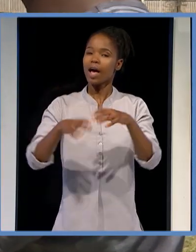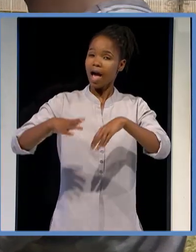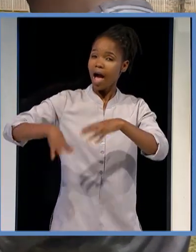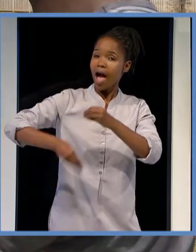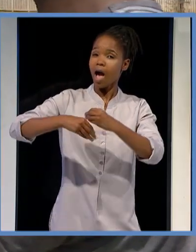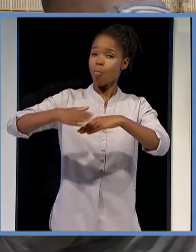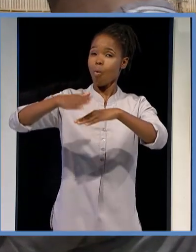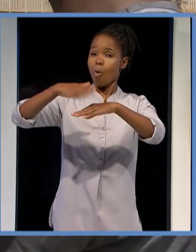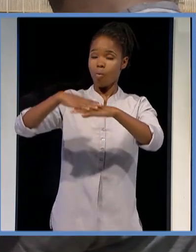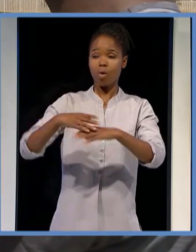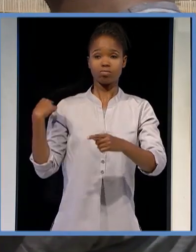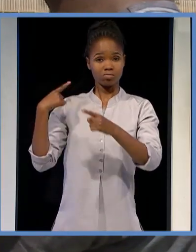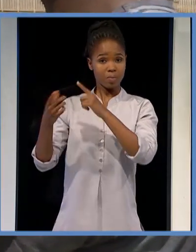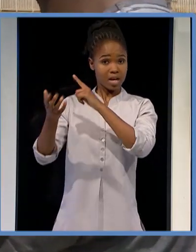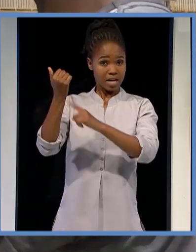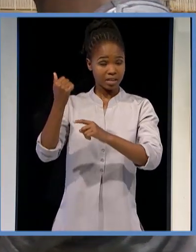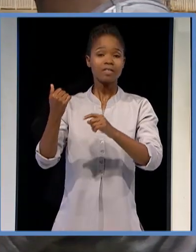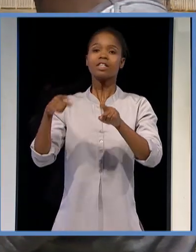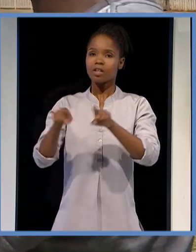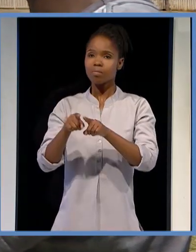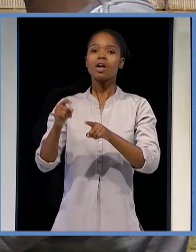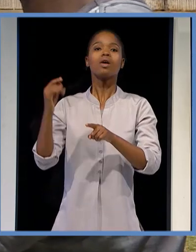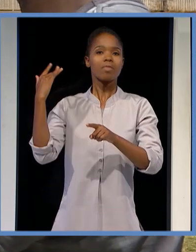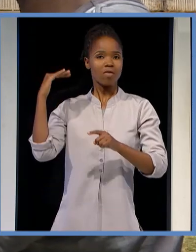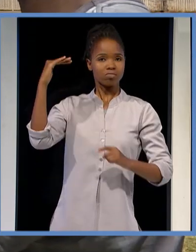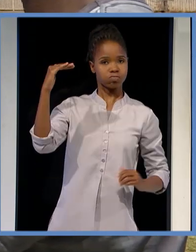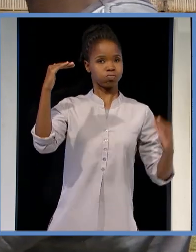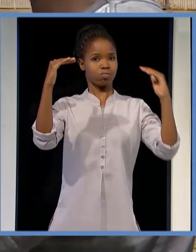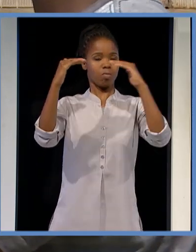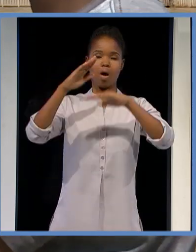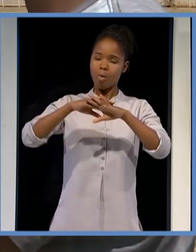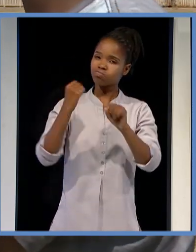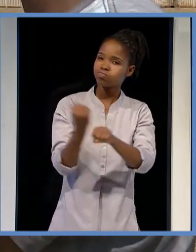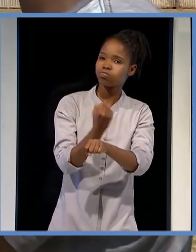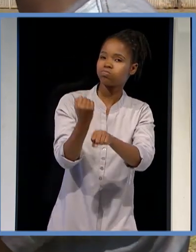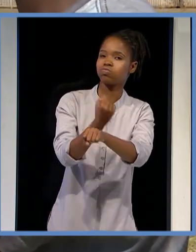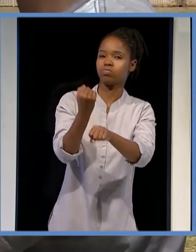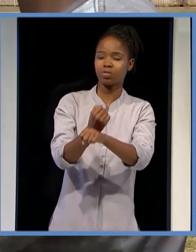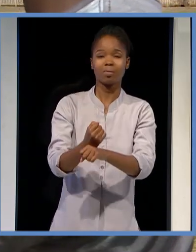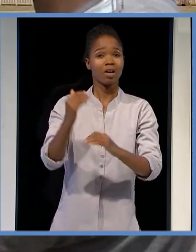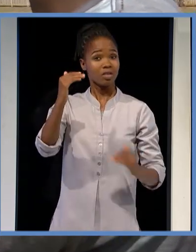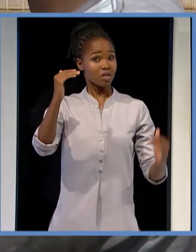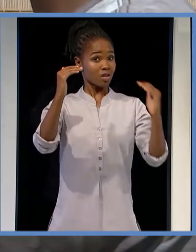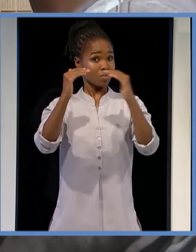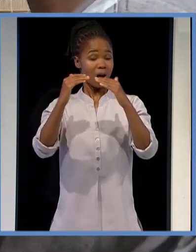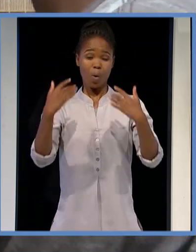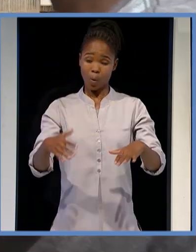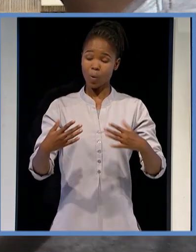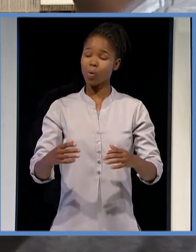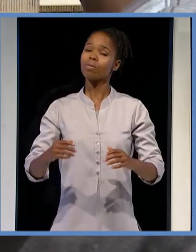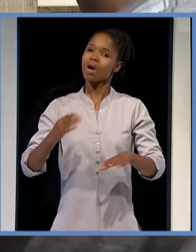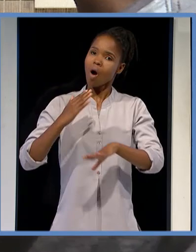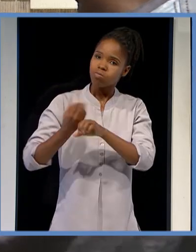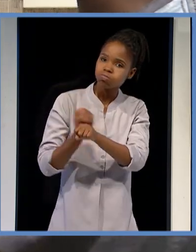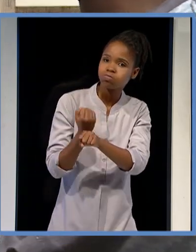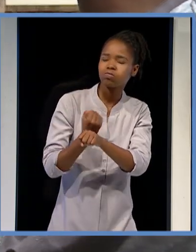our achievements, we've worked to get back to the standards where we won the World Cup. But obviously with that, there's a lot of performance that would be